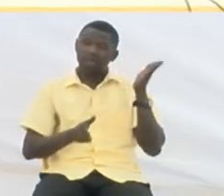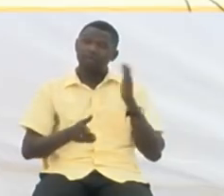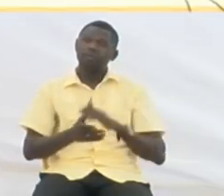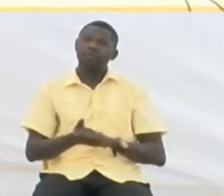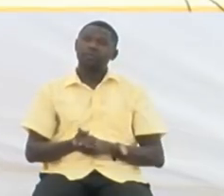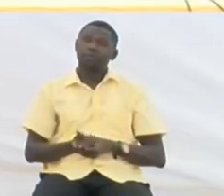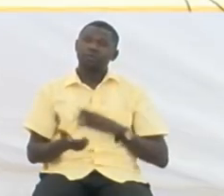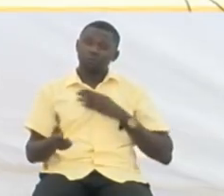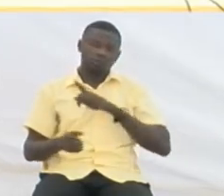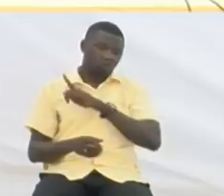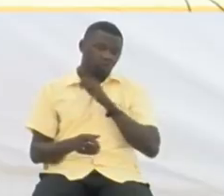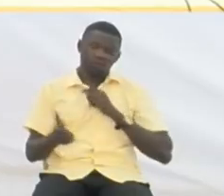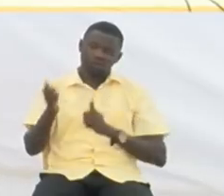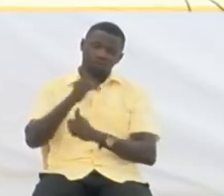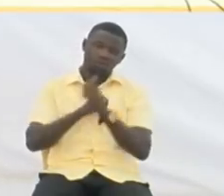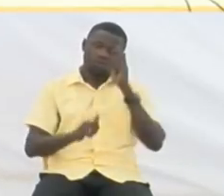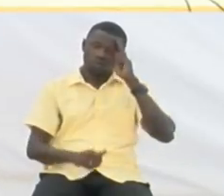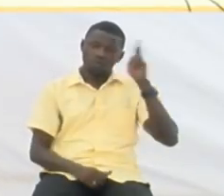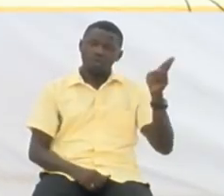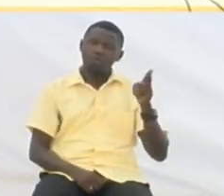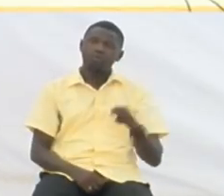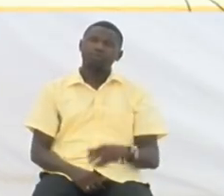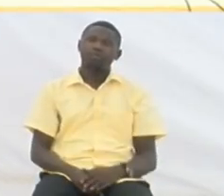night. We returned